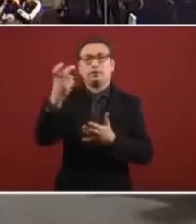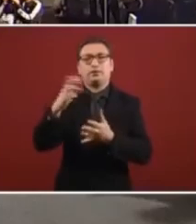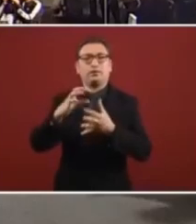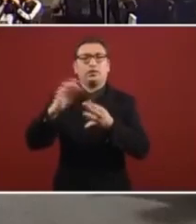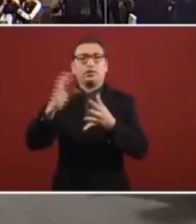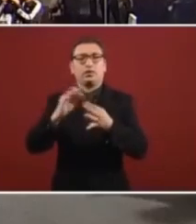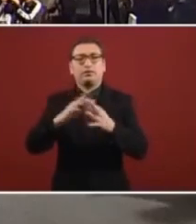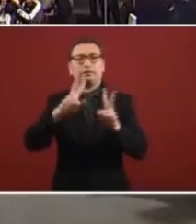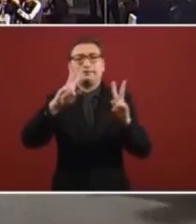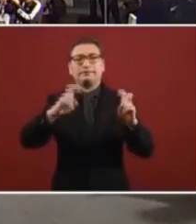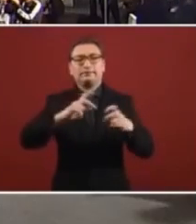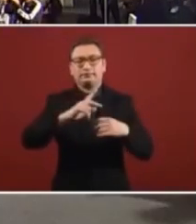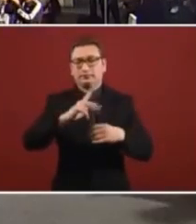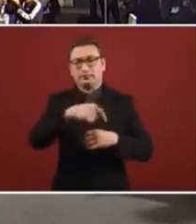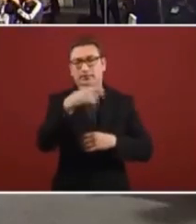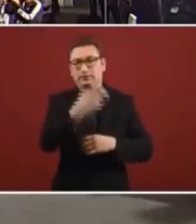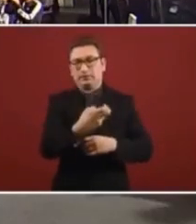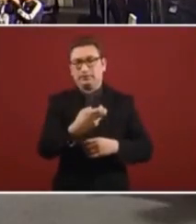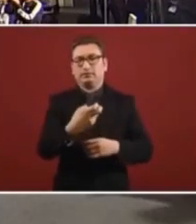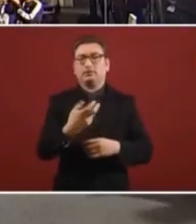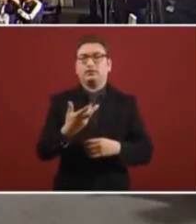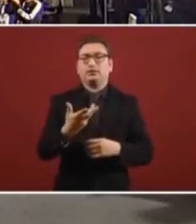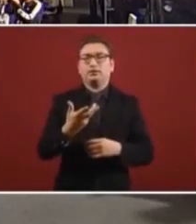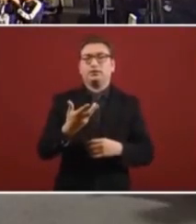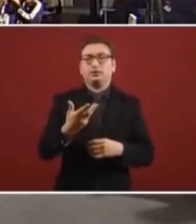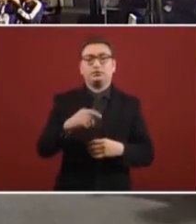Darn. Y aquí alguien